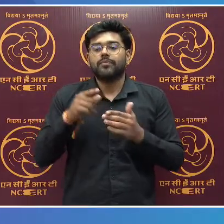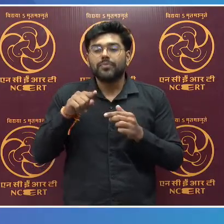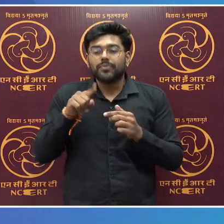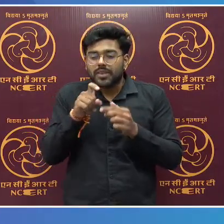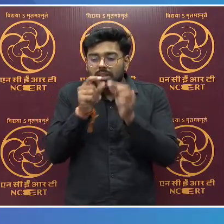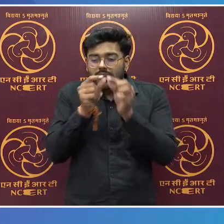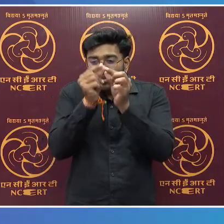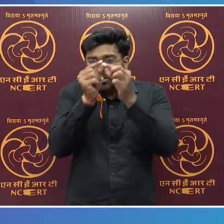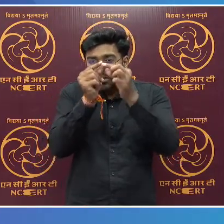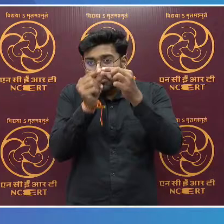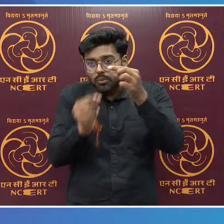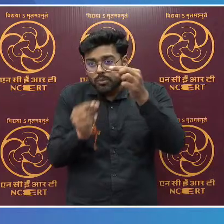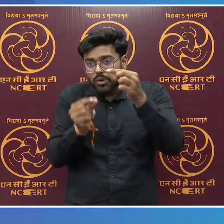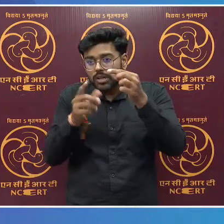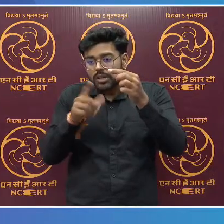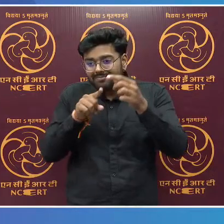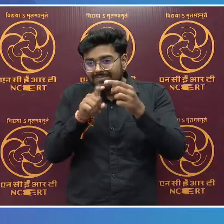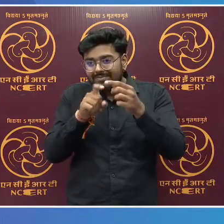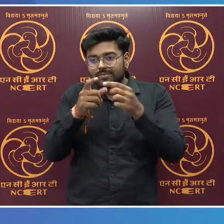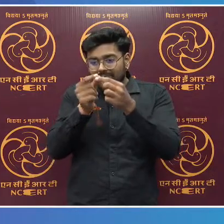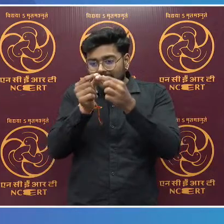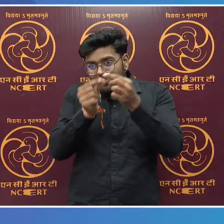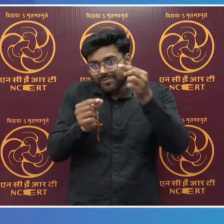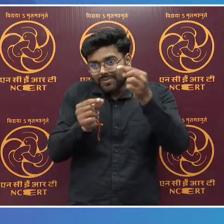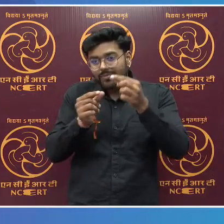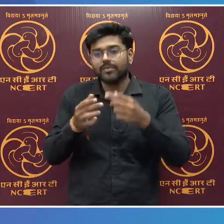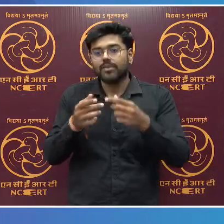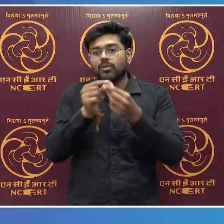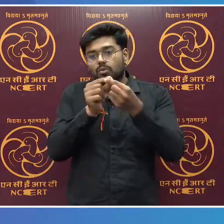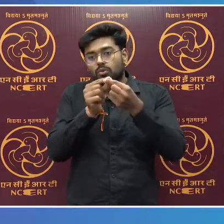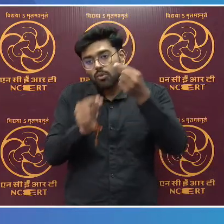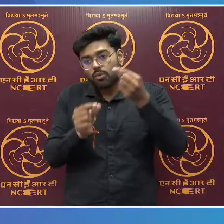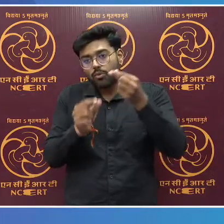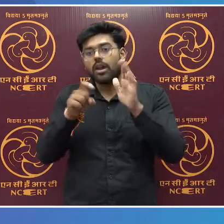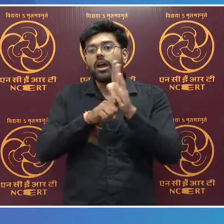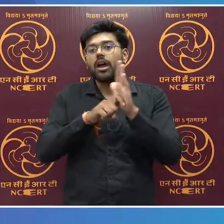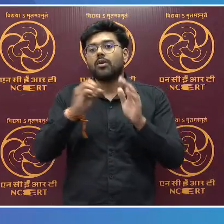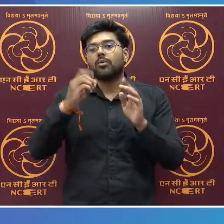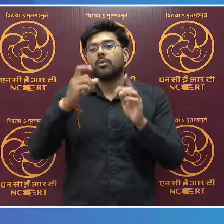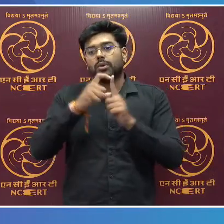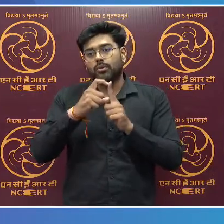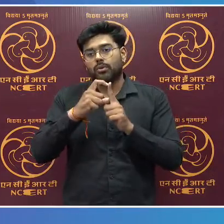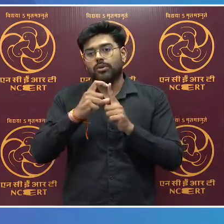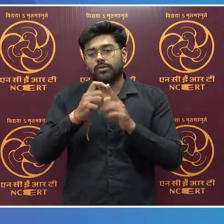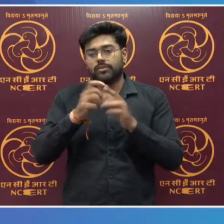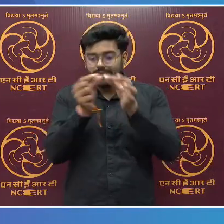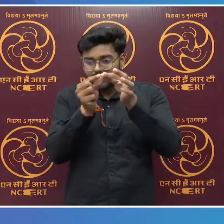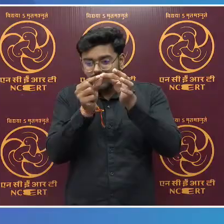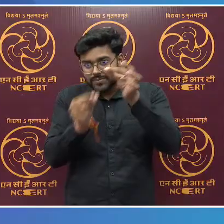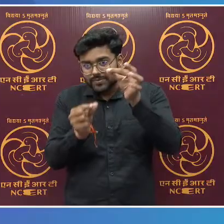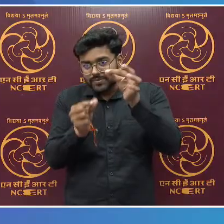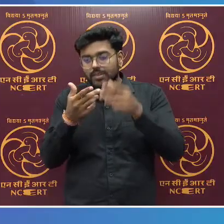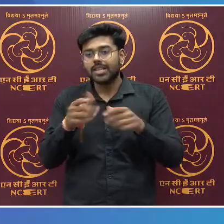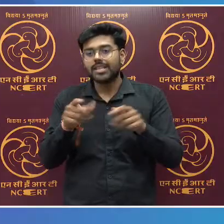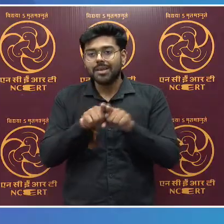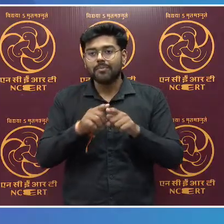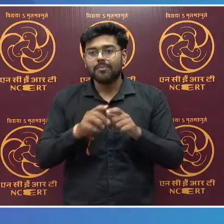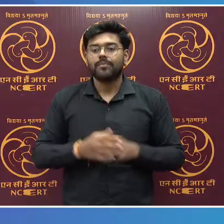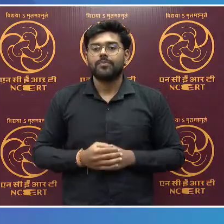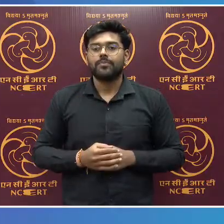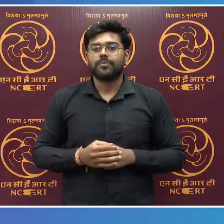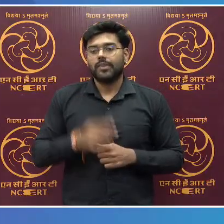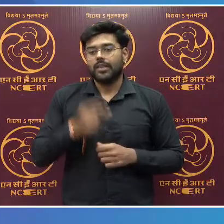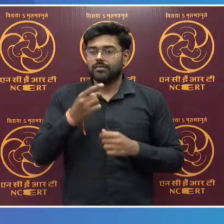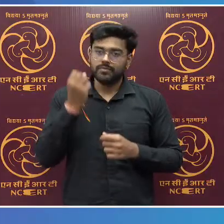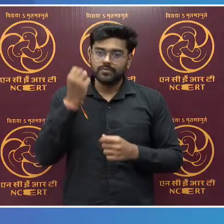cells. That what is the shape of these cells? They are rod shaped. This we have seen, making of curd.